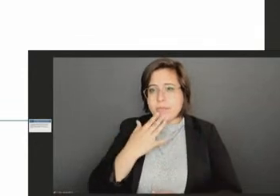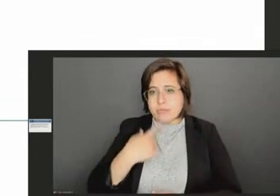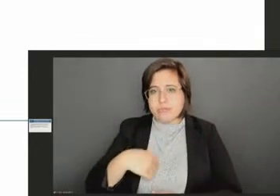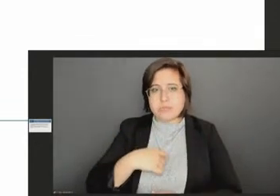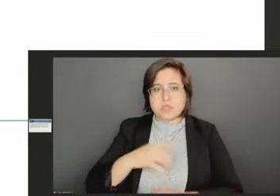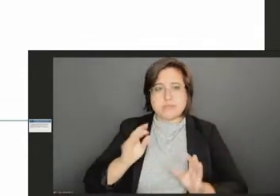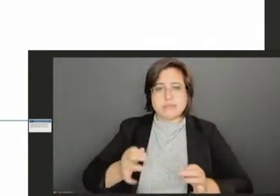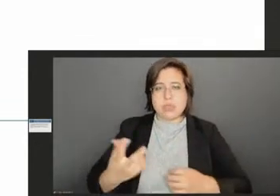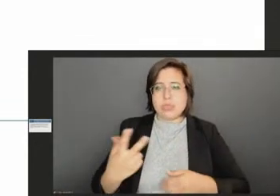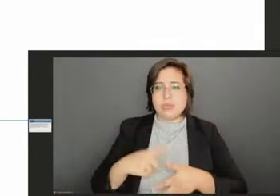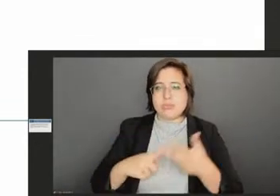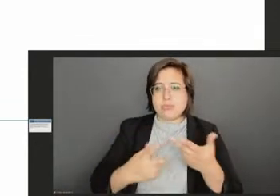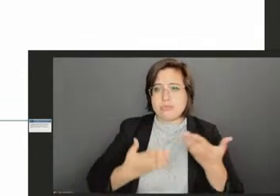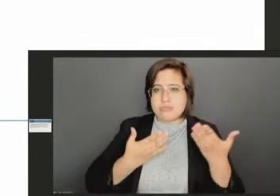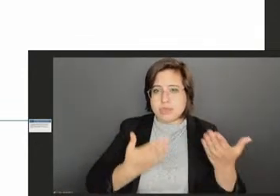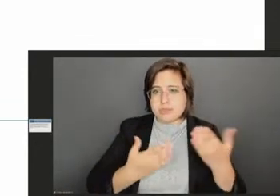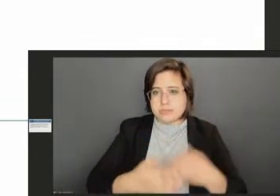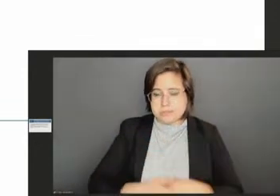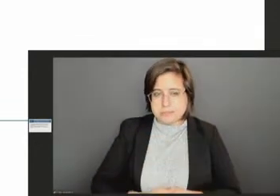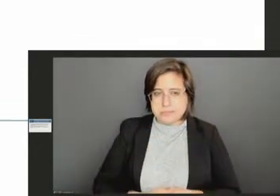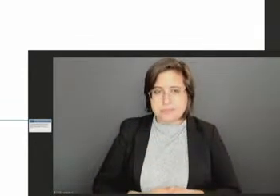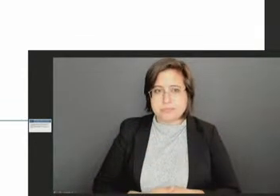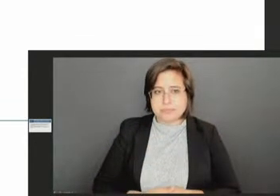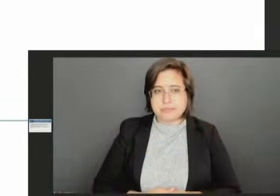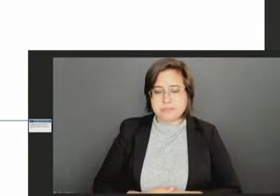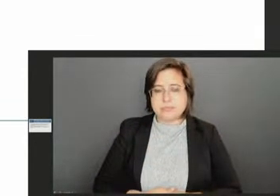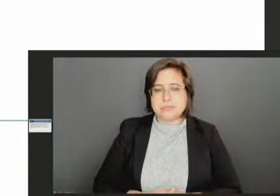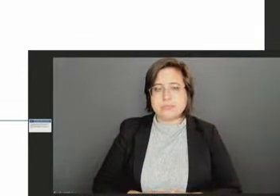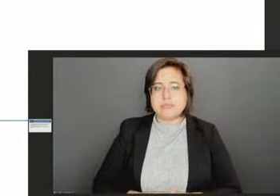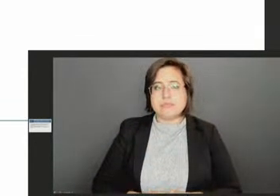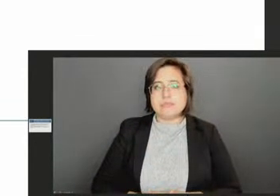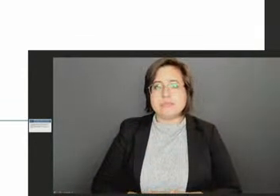3 recommendations to really